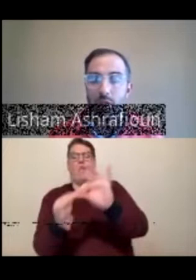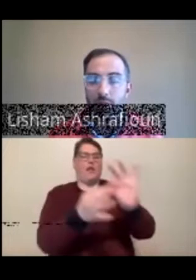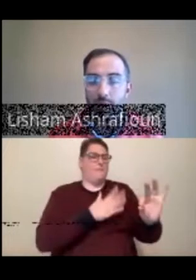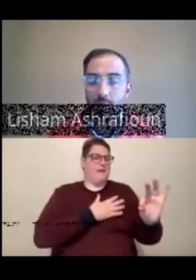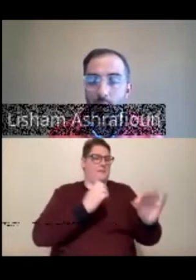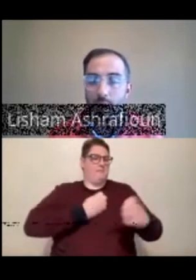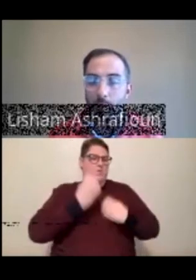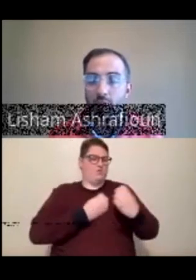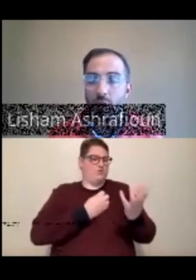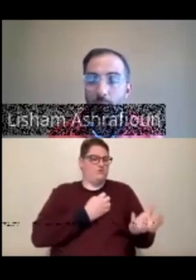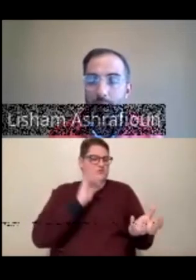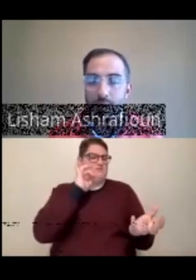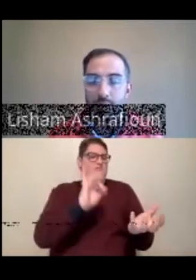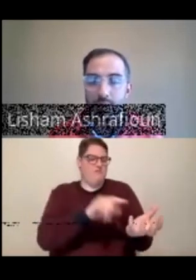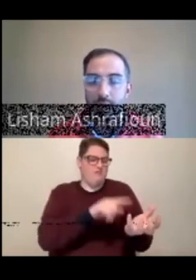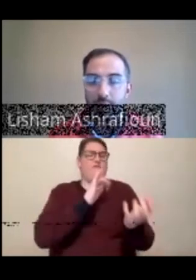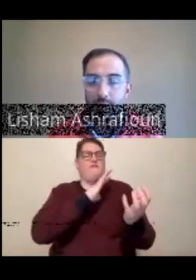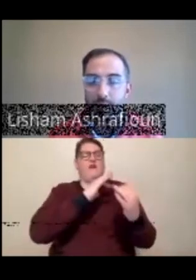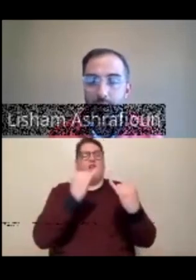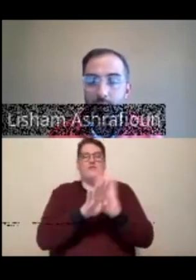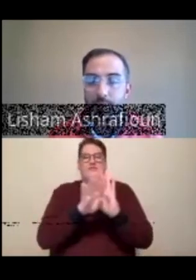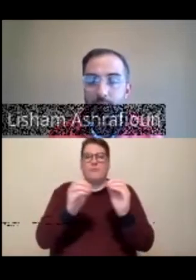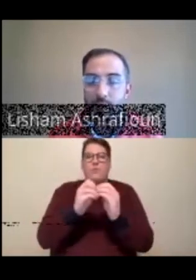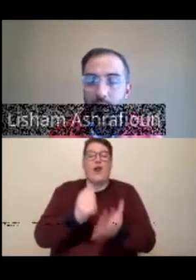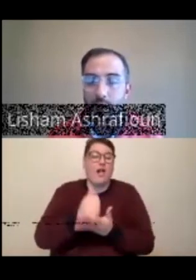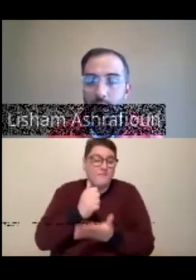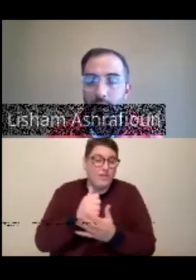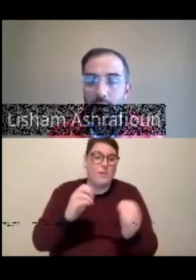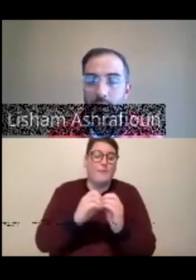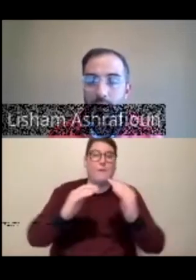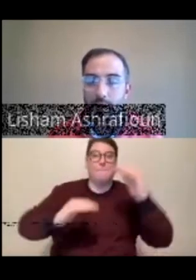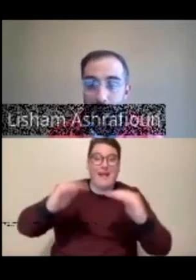help them generate more helpful, balanced, and accurate